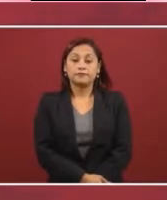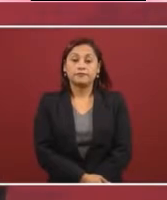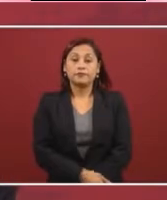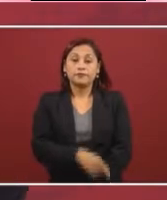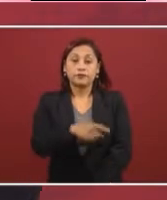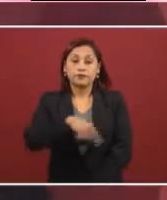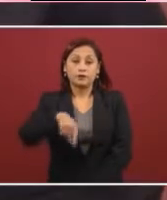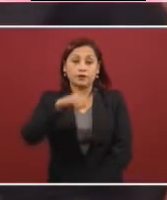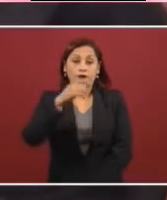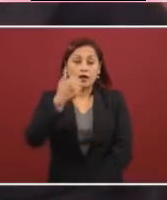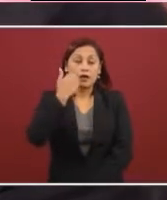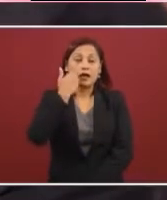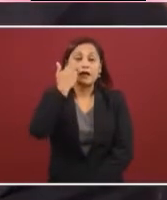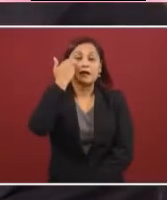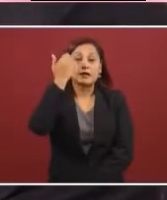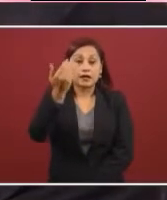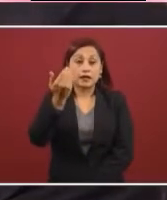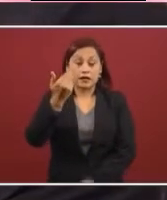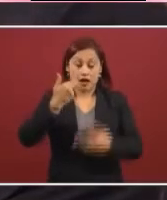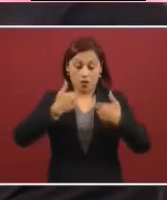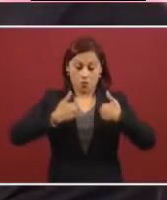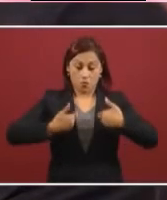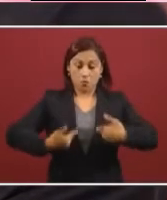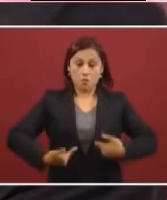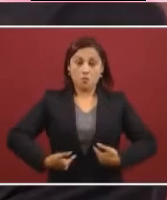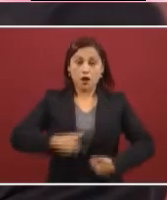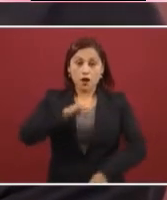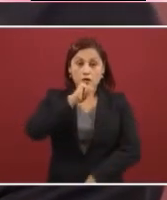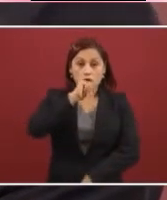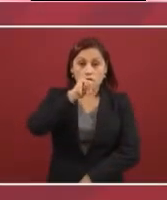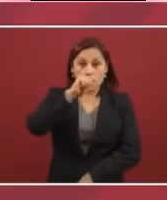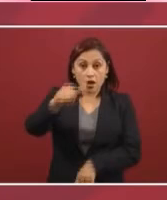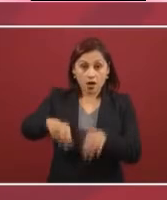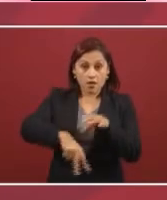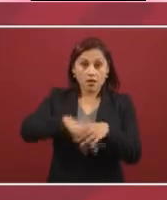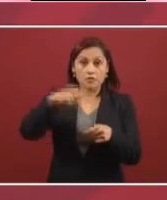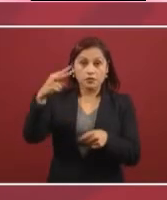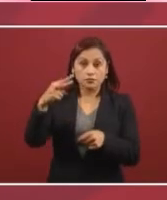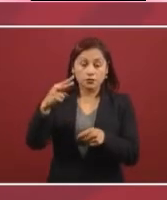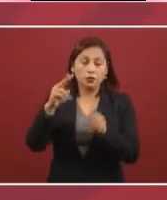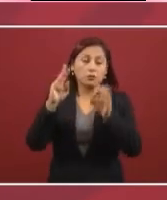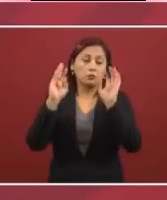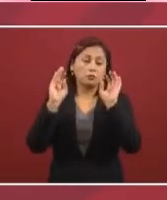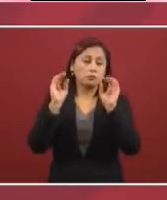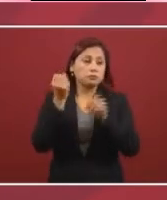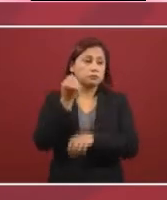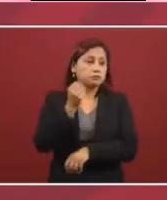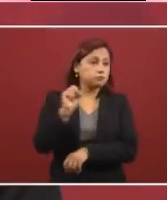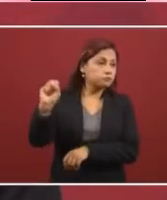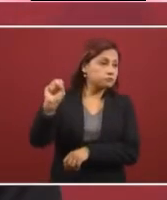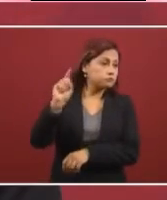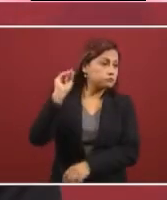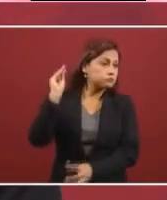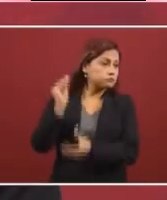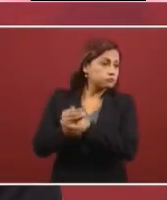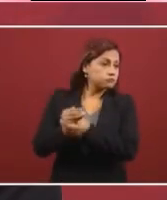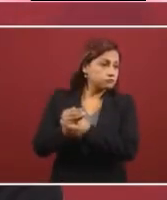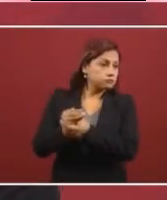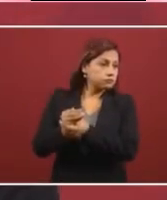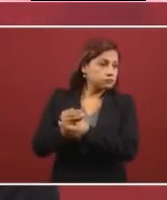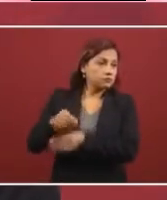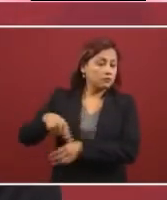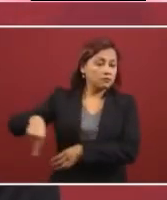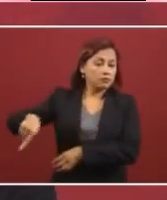in an inhumane way and turn their backs on them to the pains of humanity.